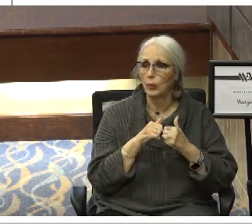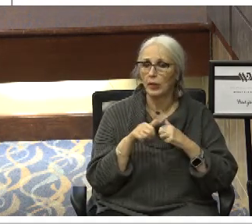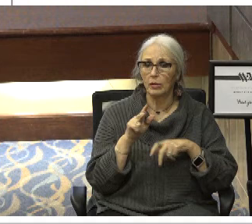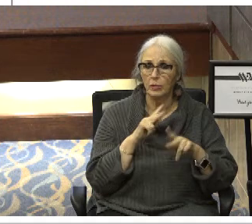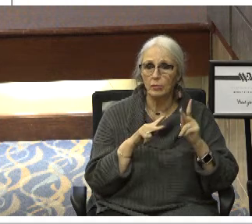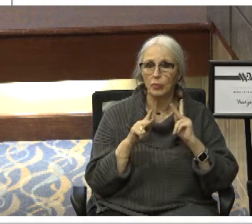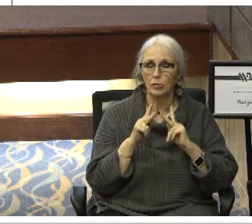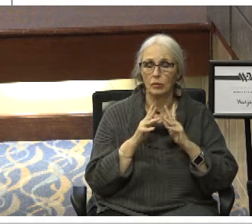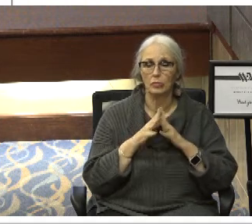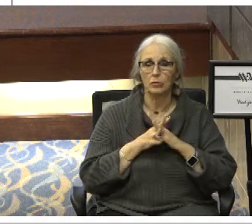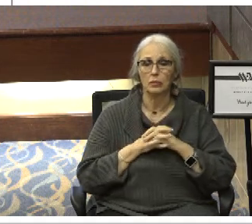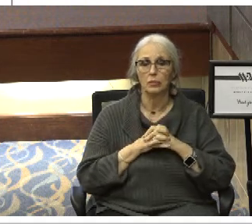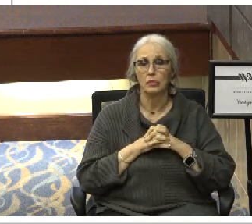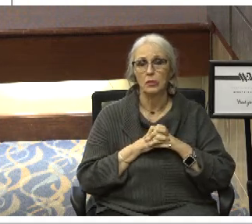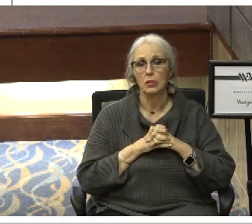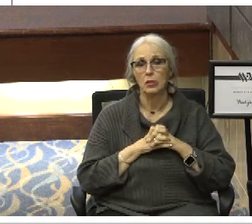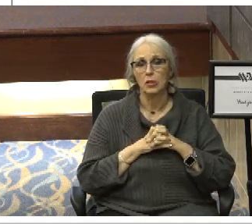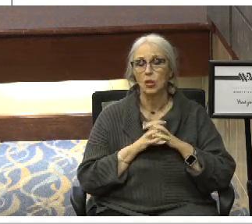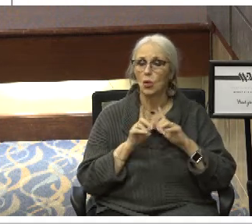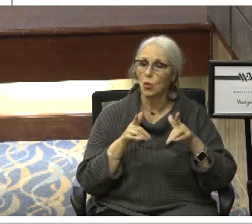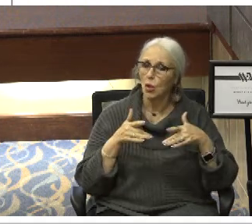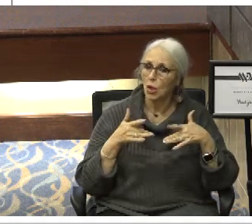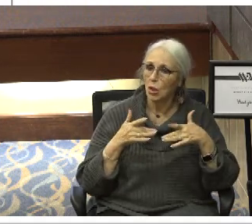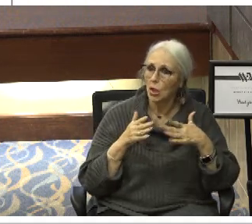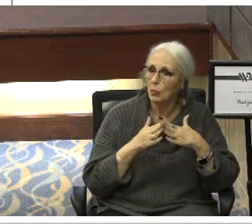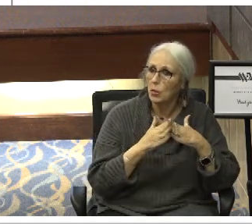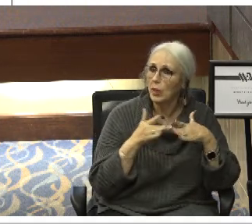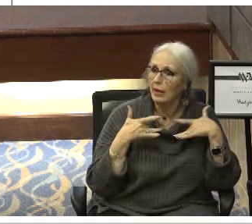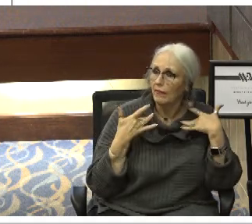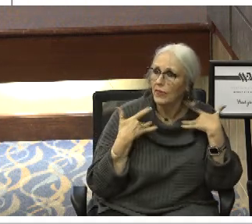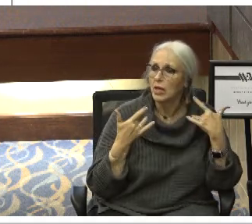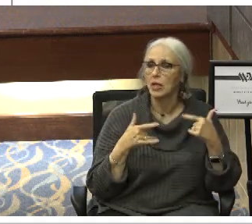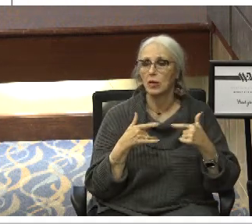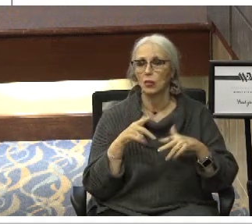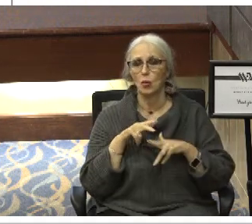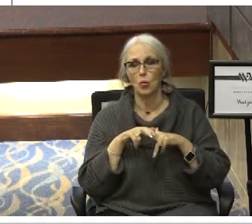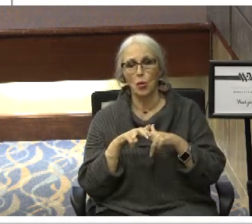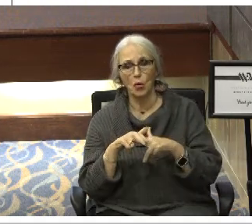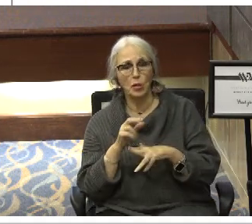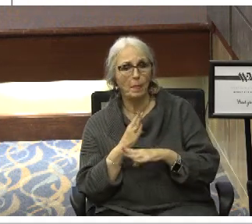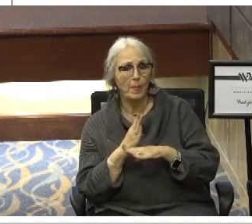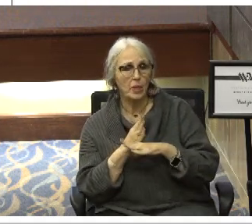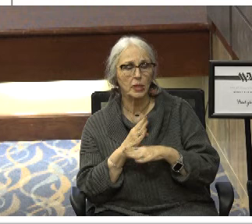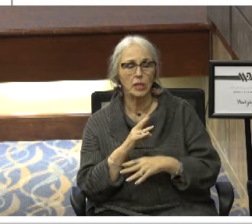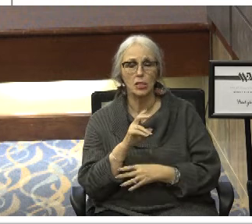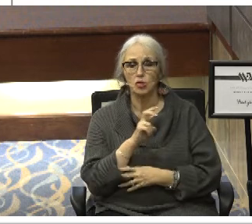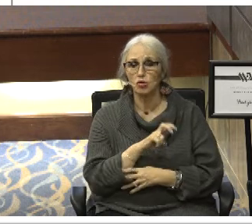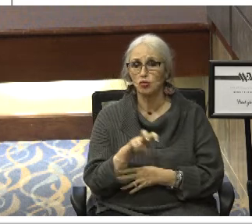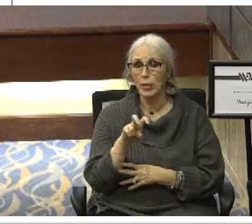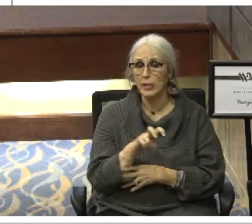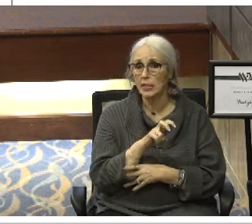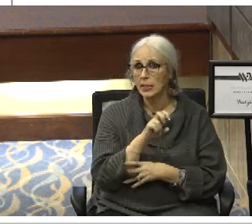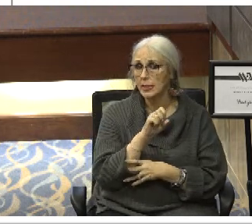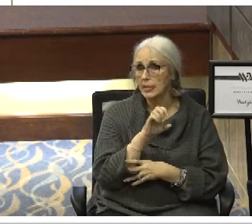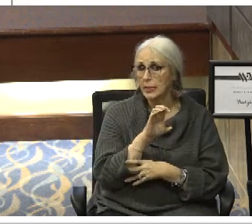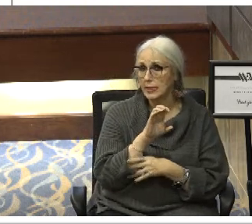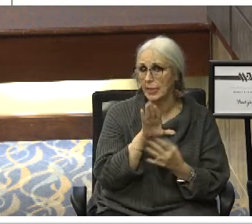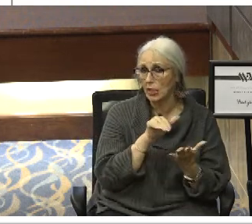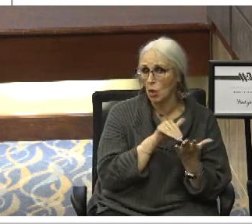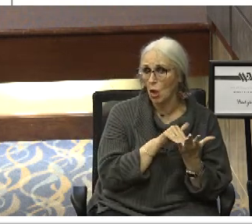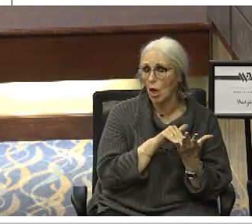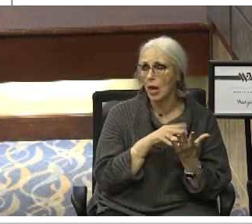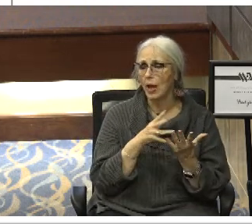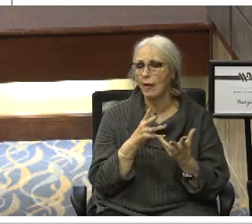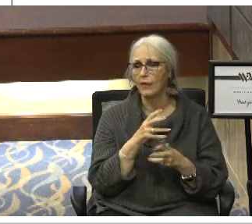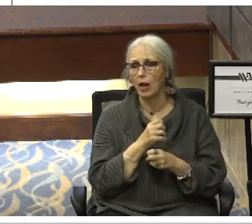We attended community events, we rode on the buses, we tabled at the transit center, And we had a survey that captured a lot of